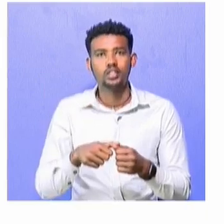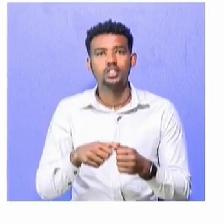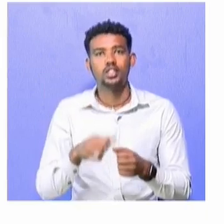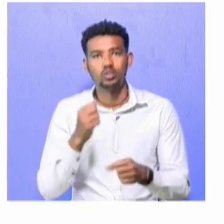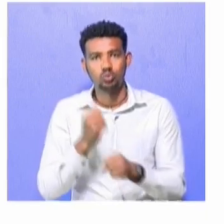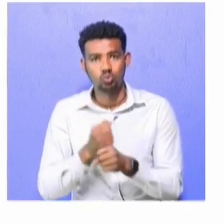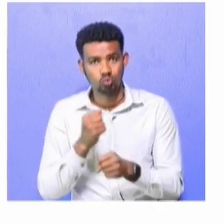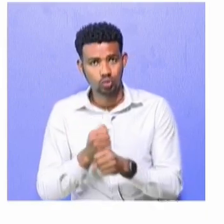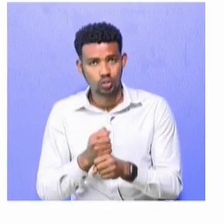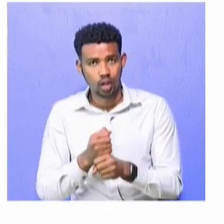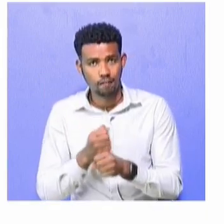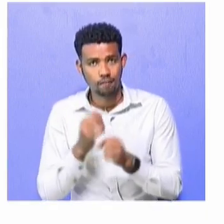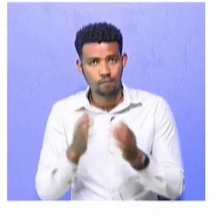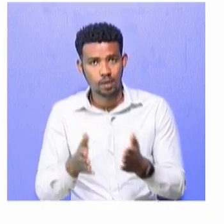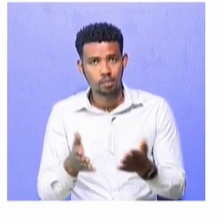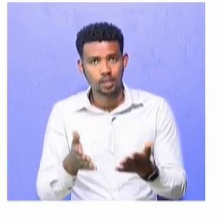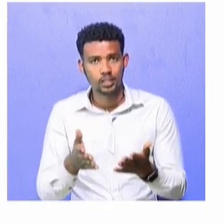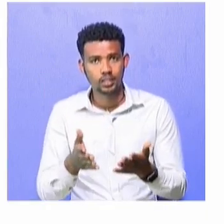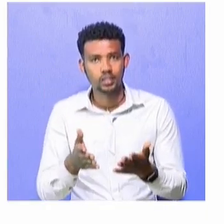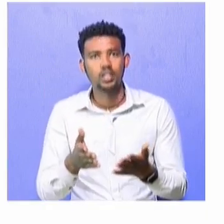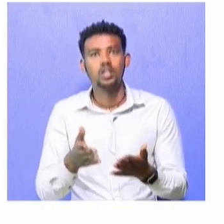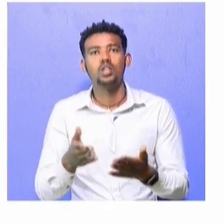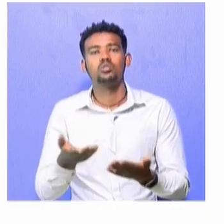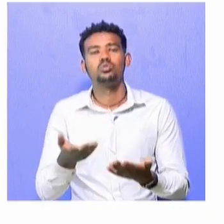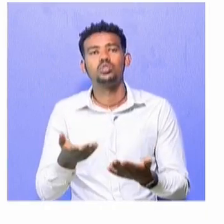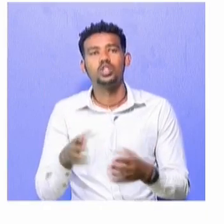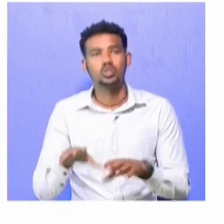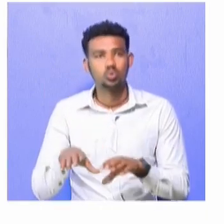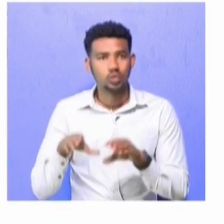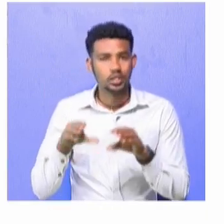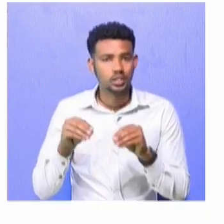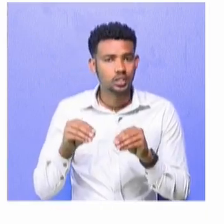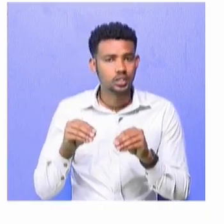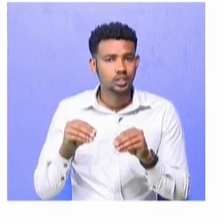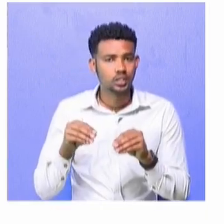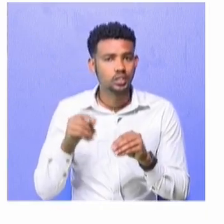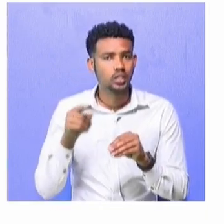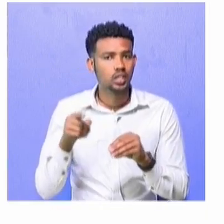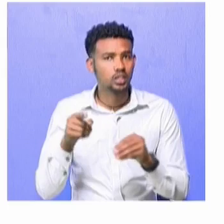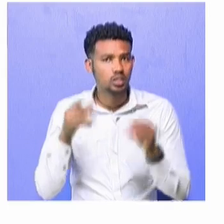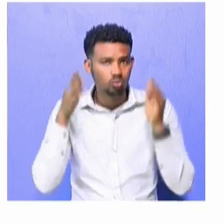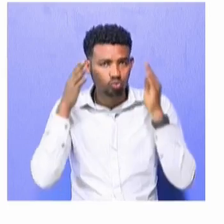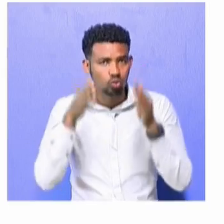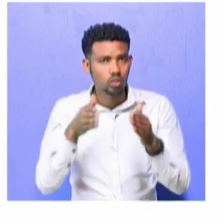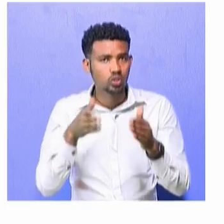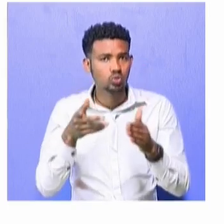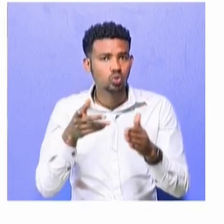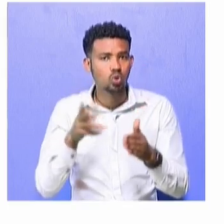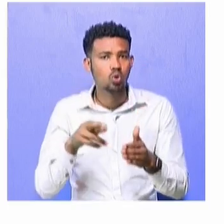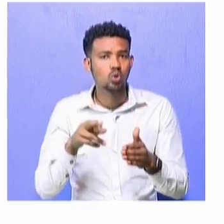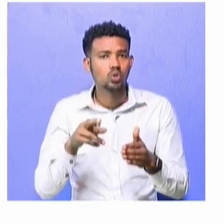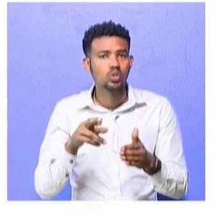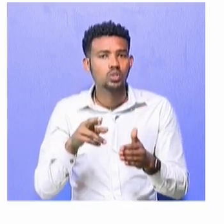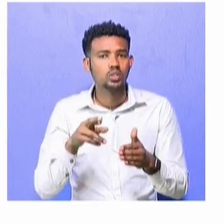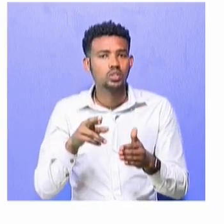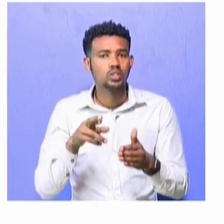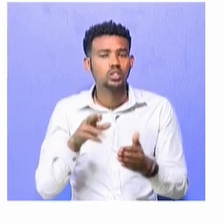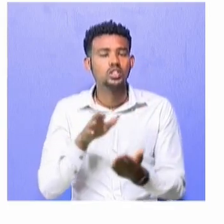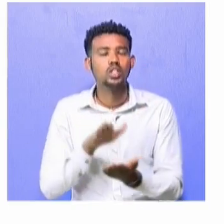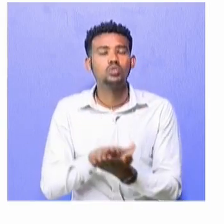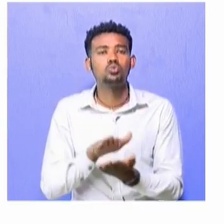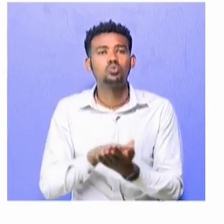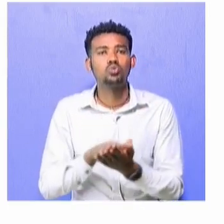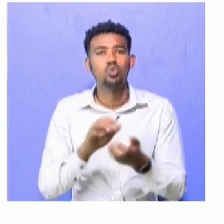members? Does it concern the students? Does it concern and also the school